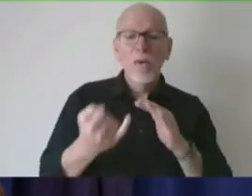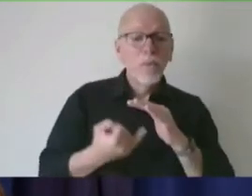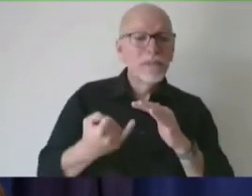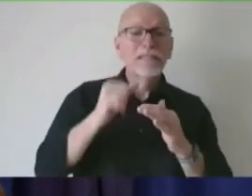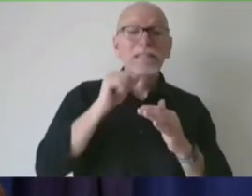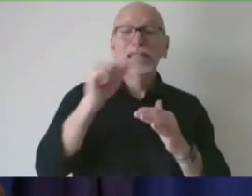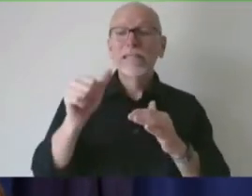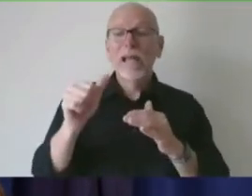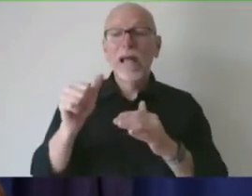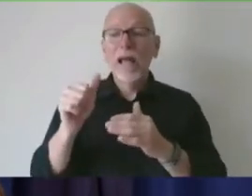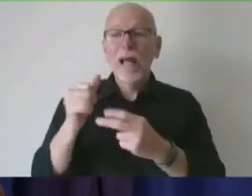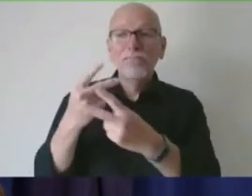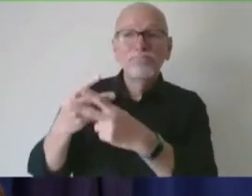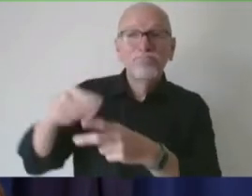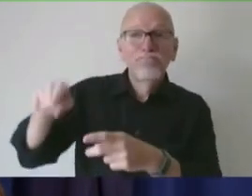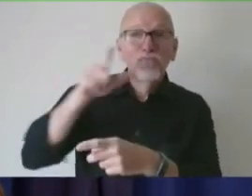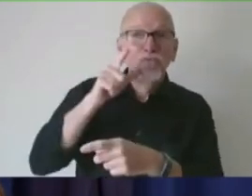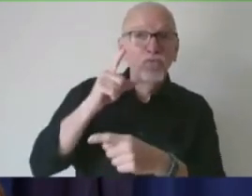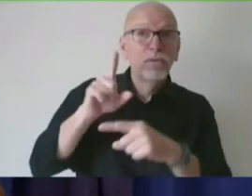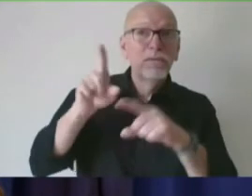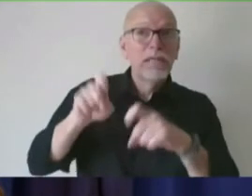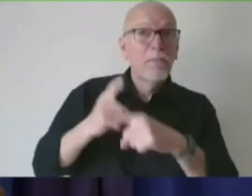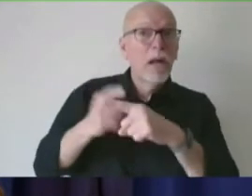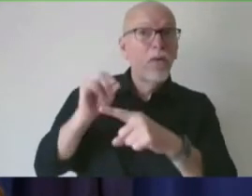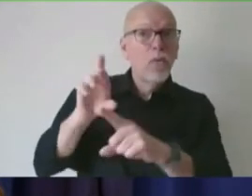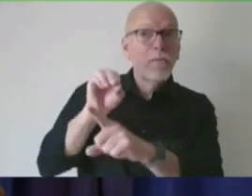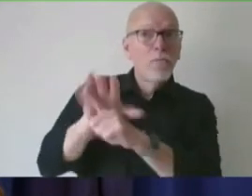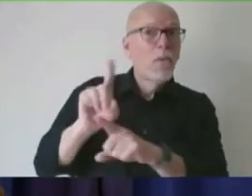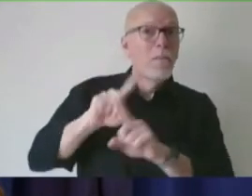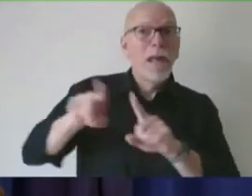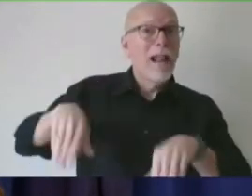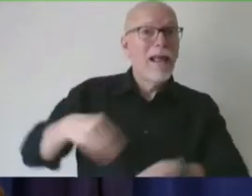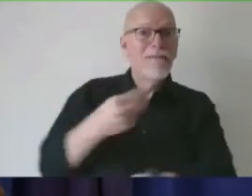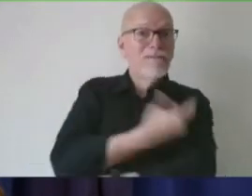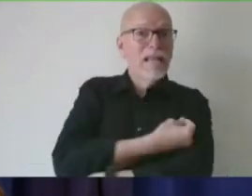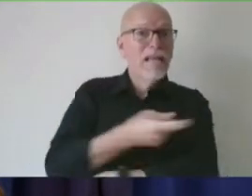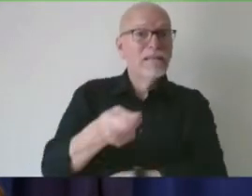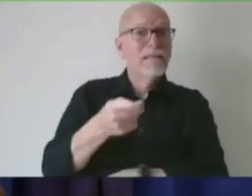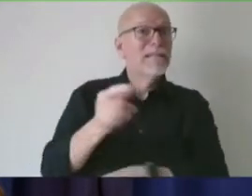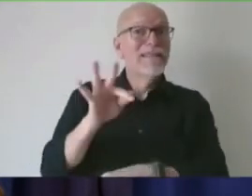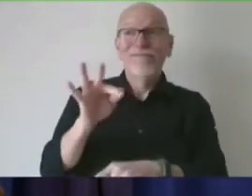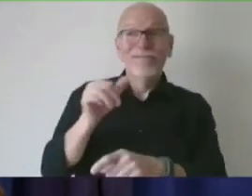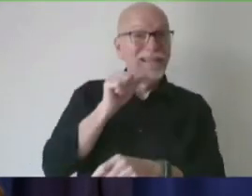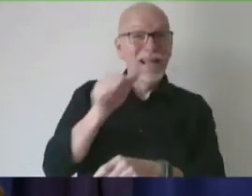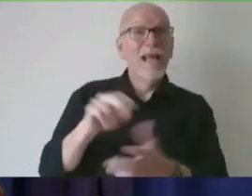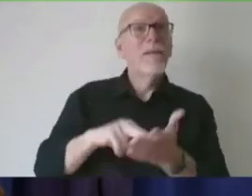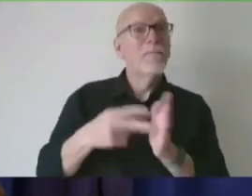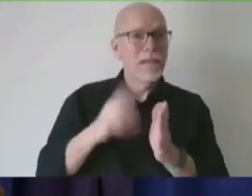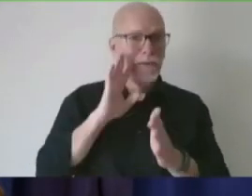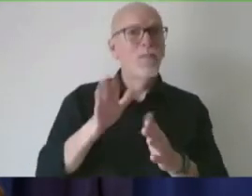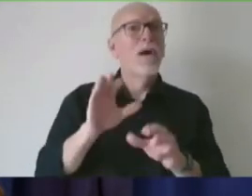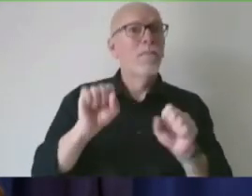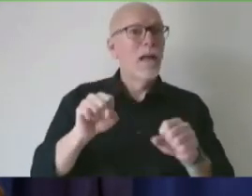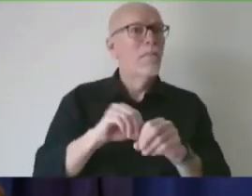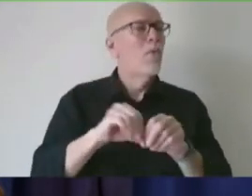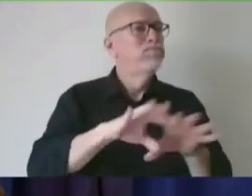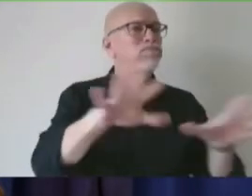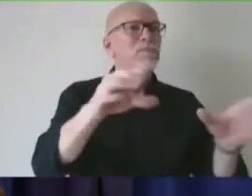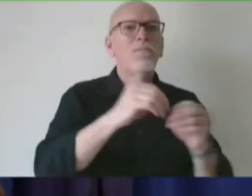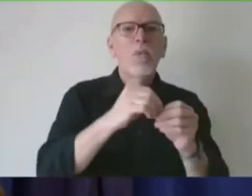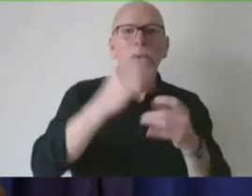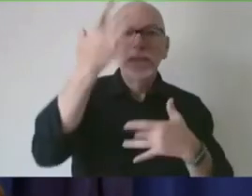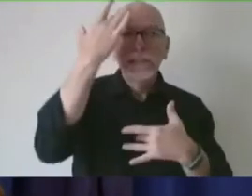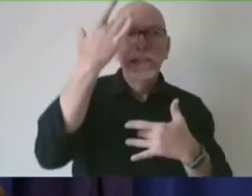test positive or have been exposed but are not vaccinated increases the risk that more people will become ill, perhaps even with